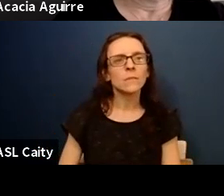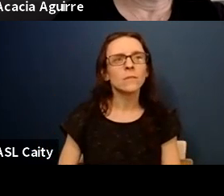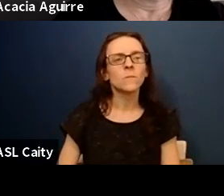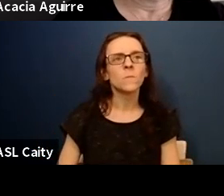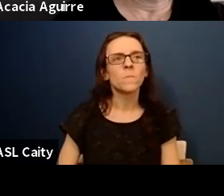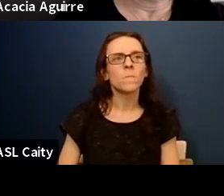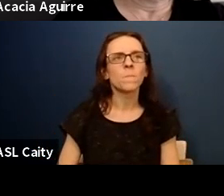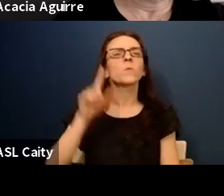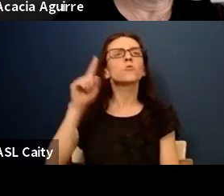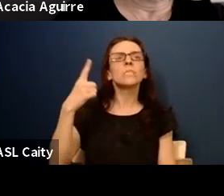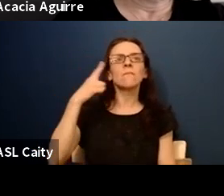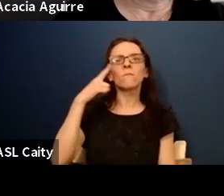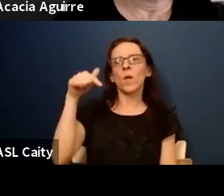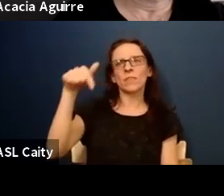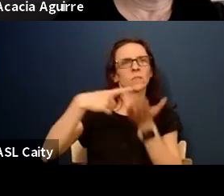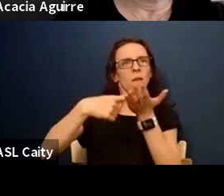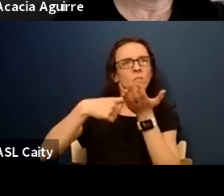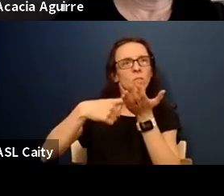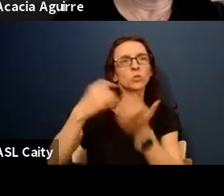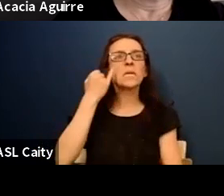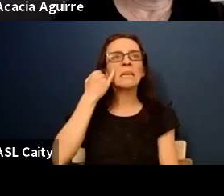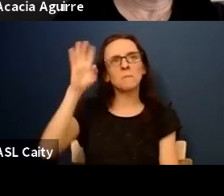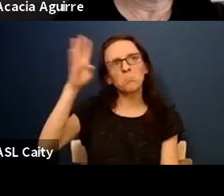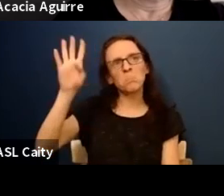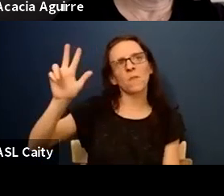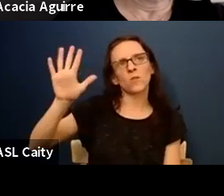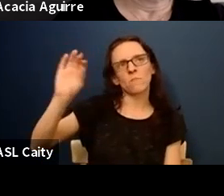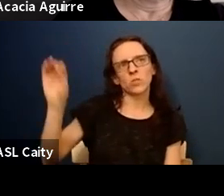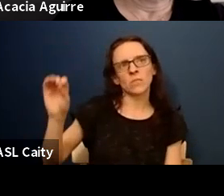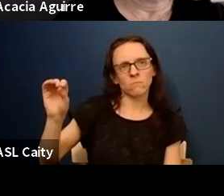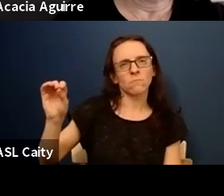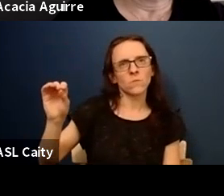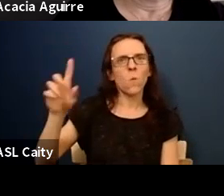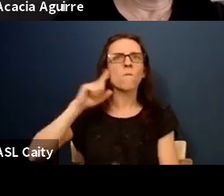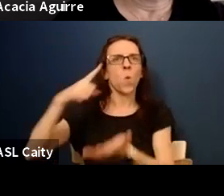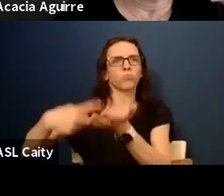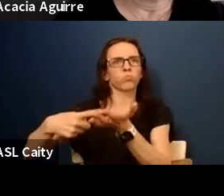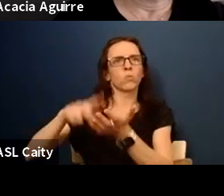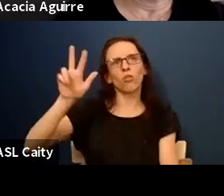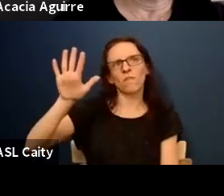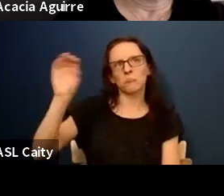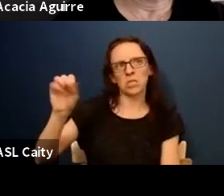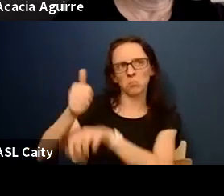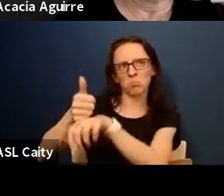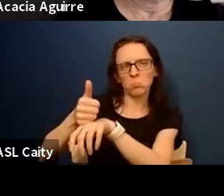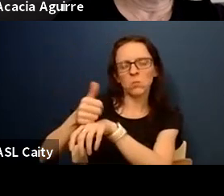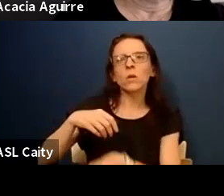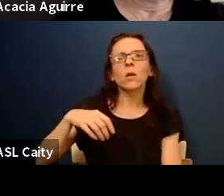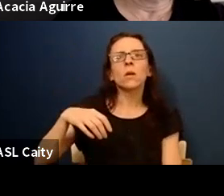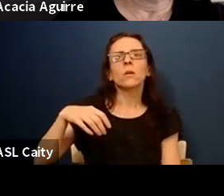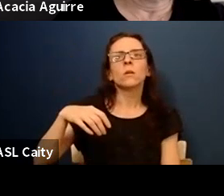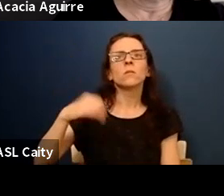just for the sake of the conversation, using if it were 35%, just use for the sake of conversation of a set aside